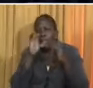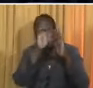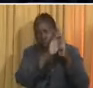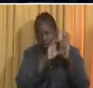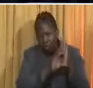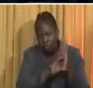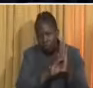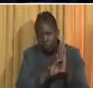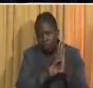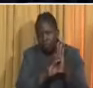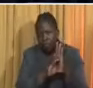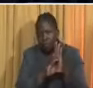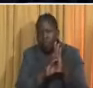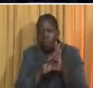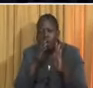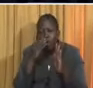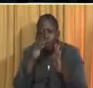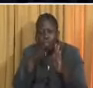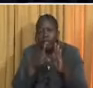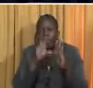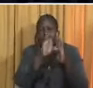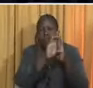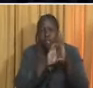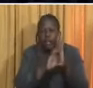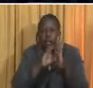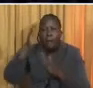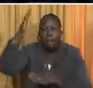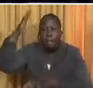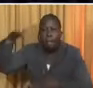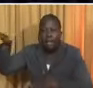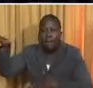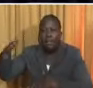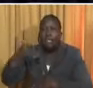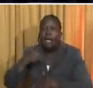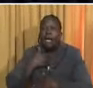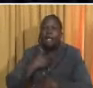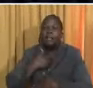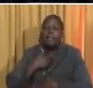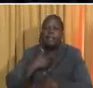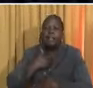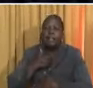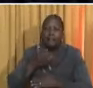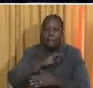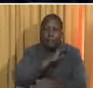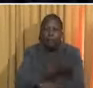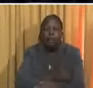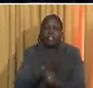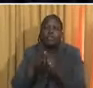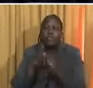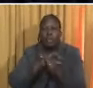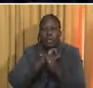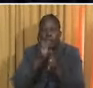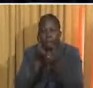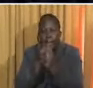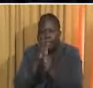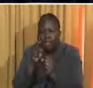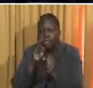the Weimar Constitution, Parliament had the power to amend the Constitution with the